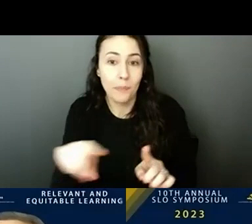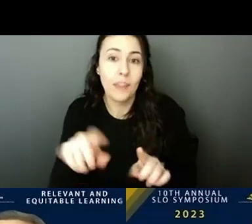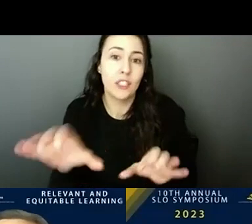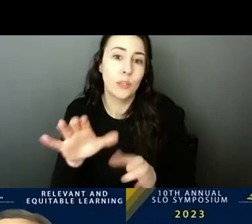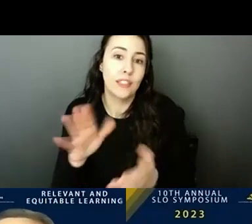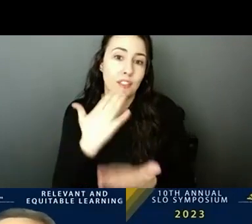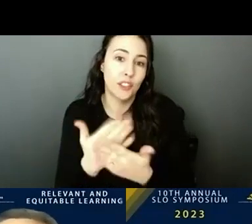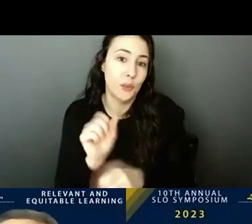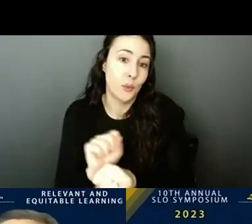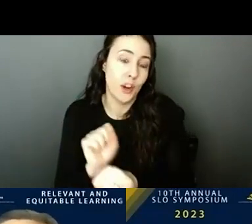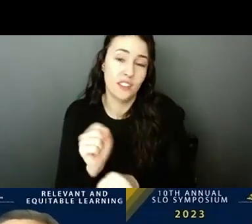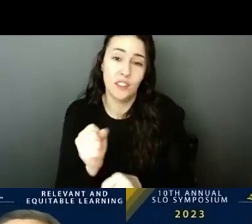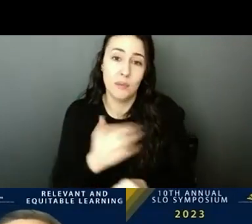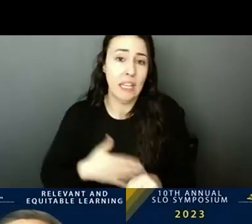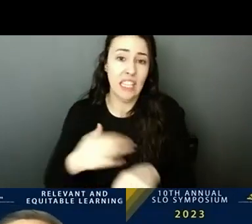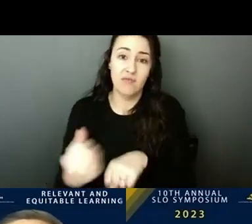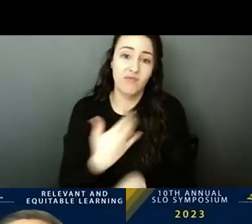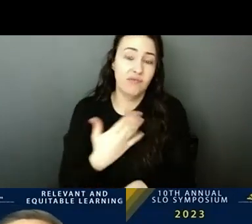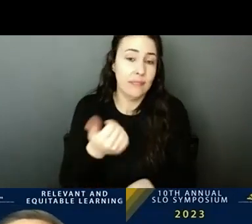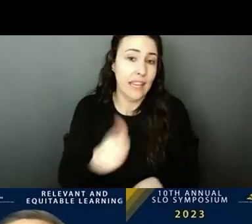that you might be working on at your colleges as well.